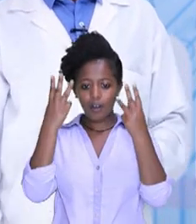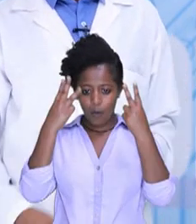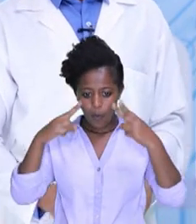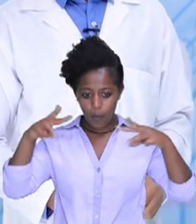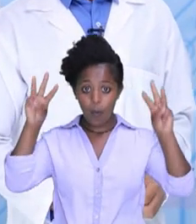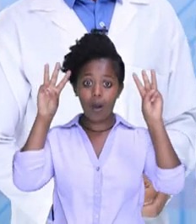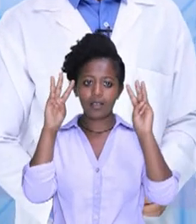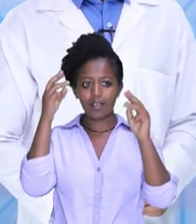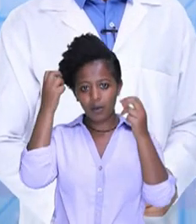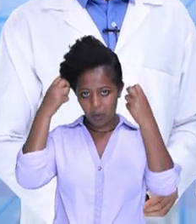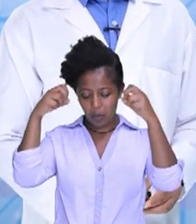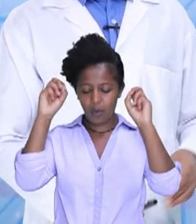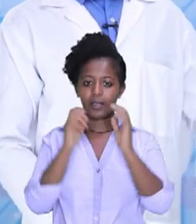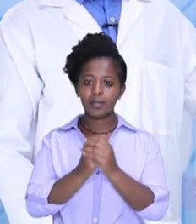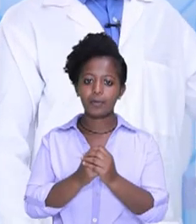Walia ibex.